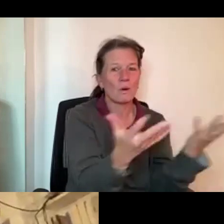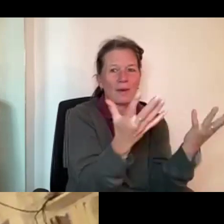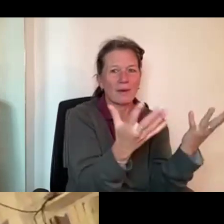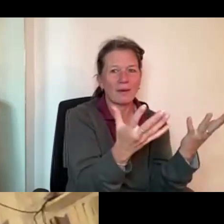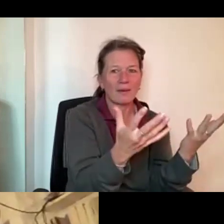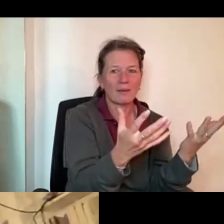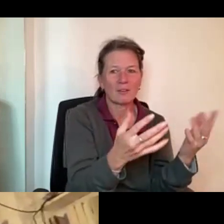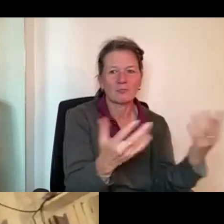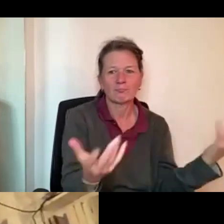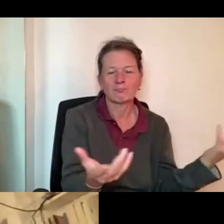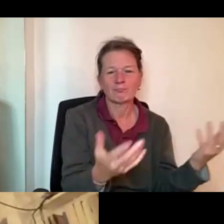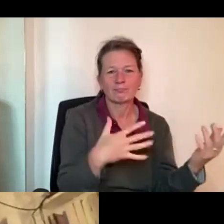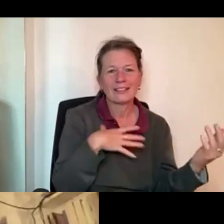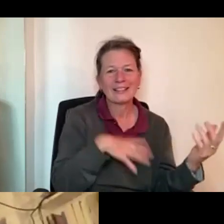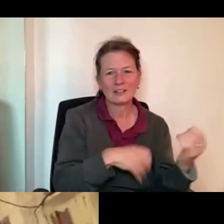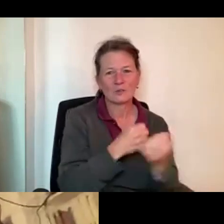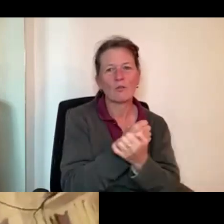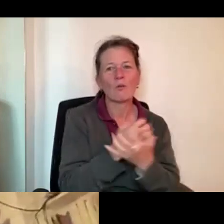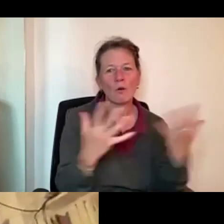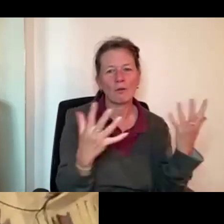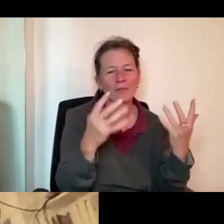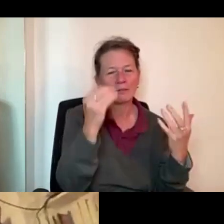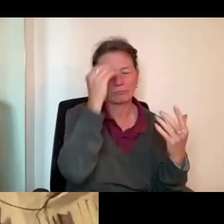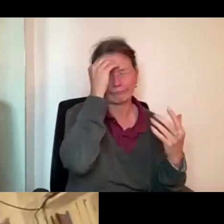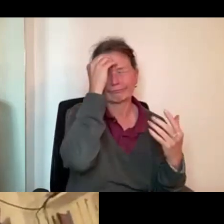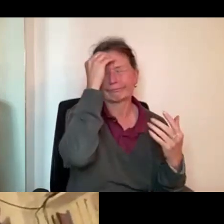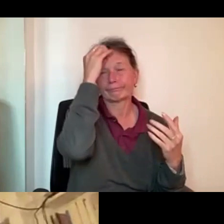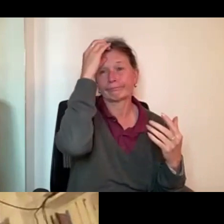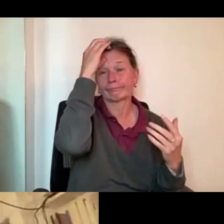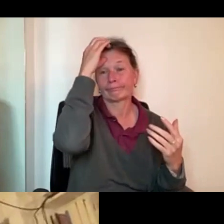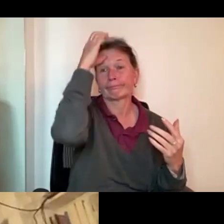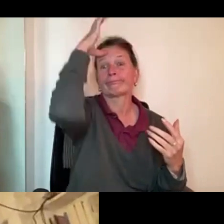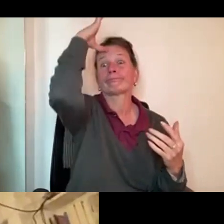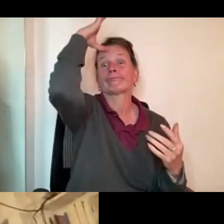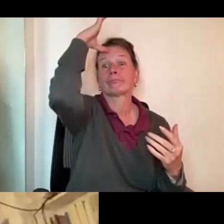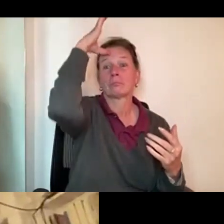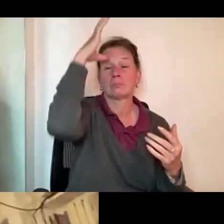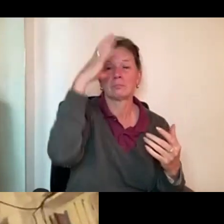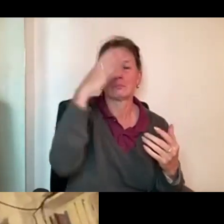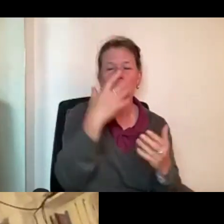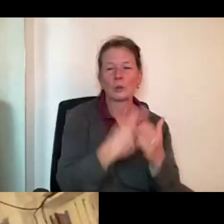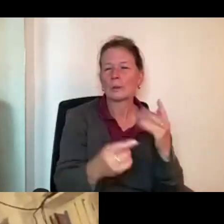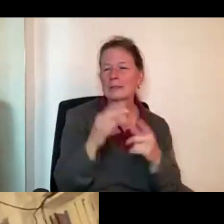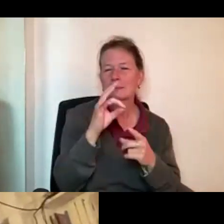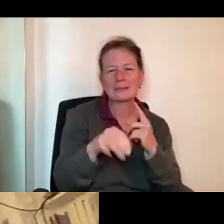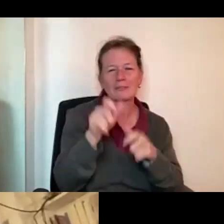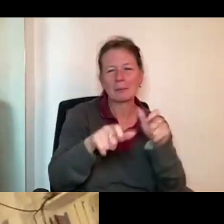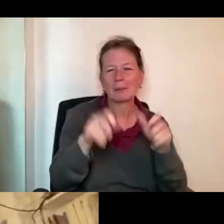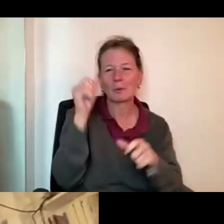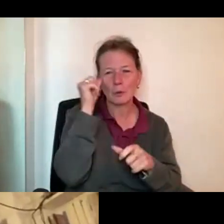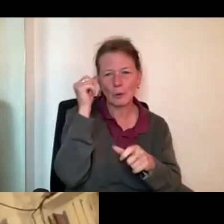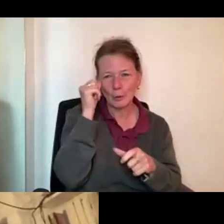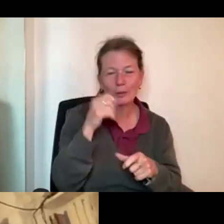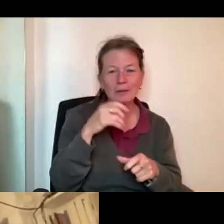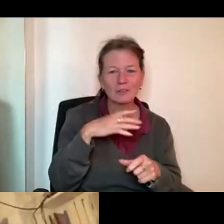an enormous knowledge that only certain people of a certain class can have, you know what I mean? There's that as well.